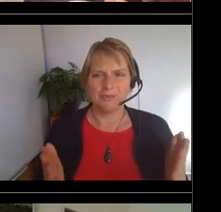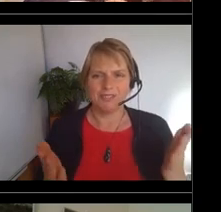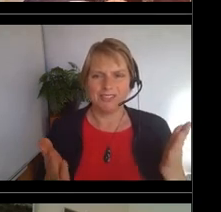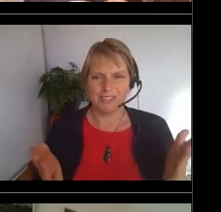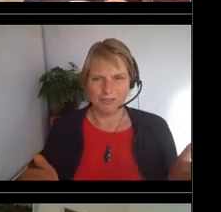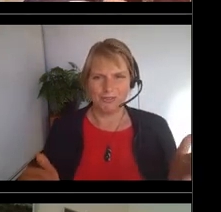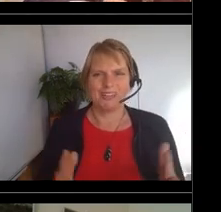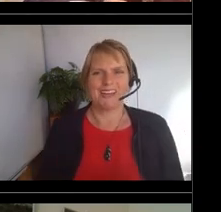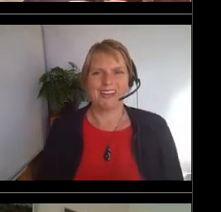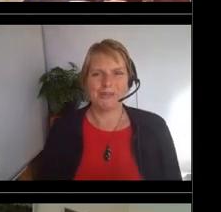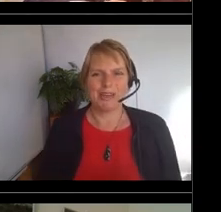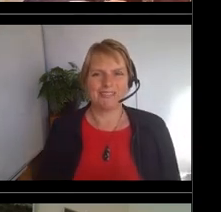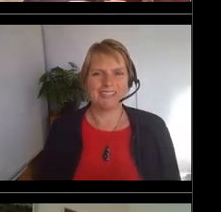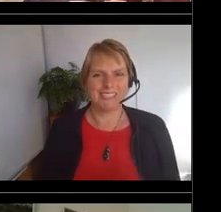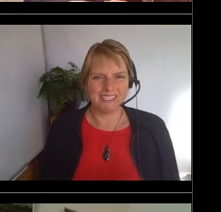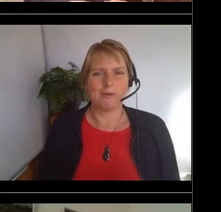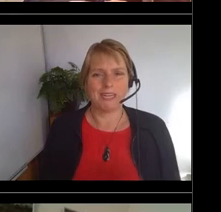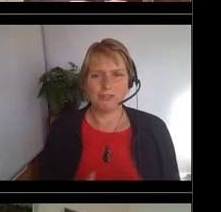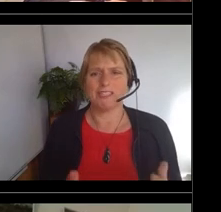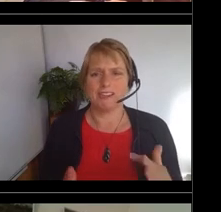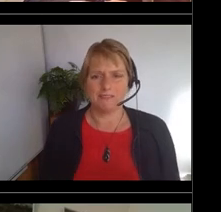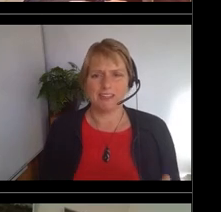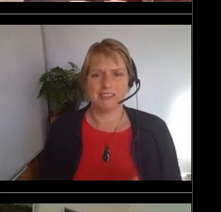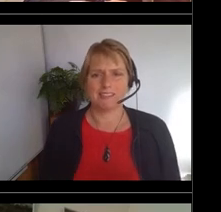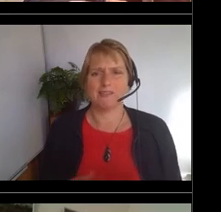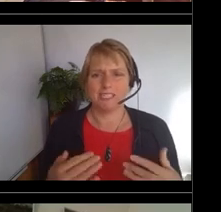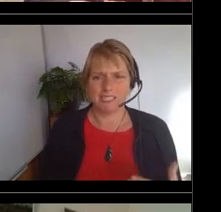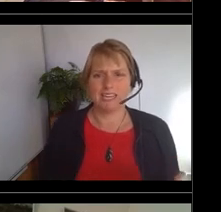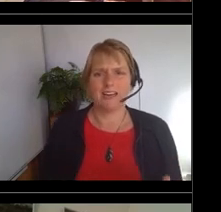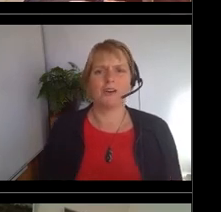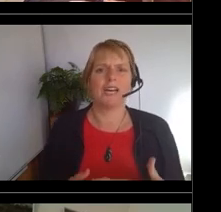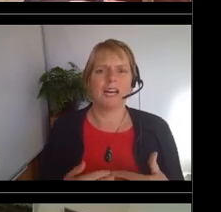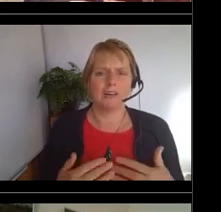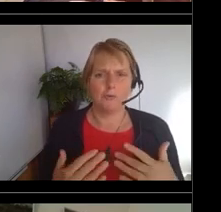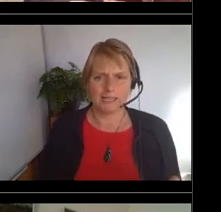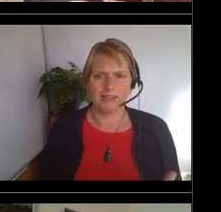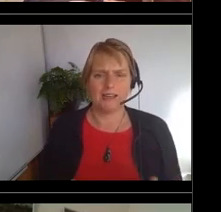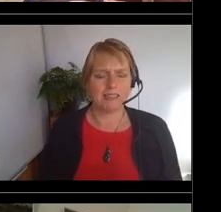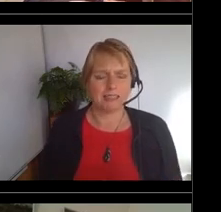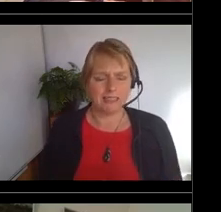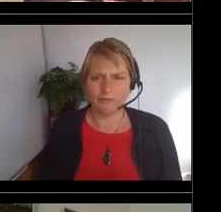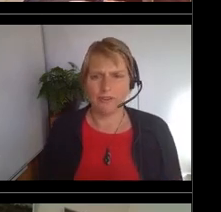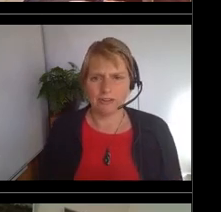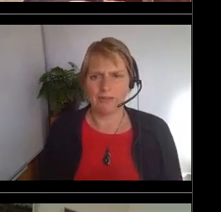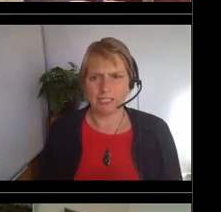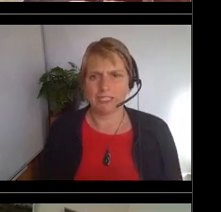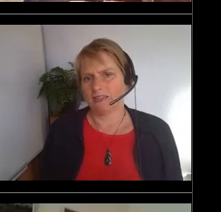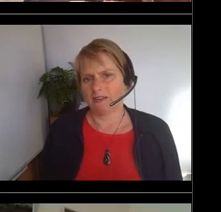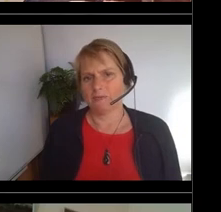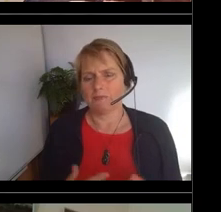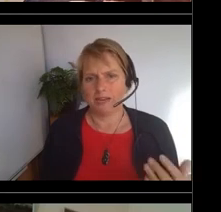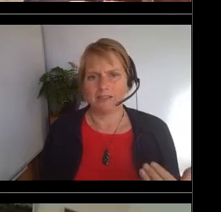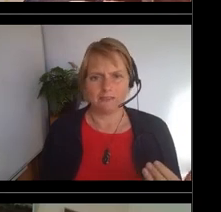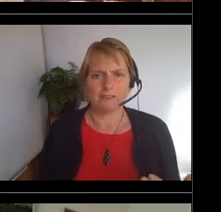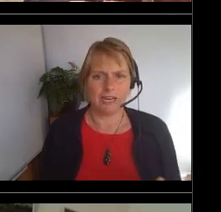And of course, to you who have attended, been interested enough in this, you've attended now or later. Thank you very much